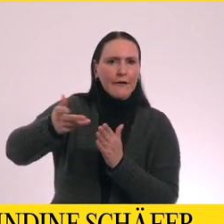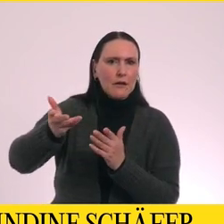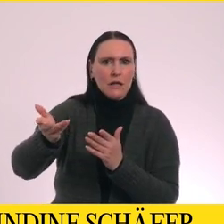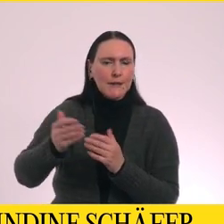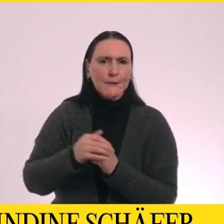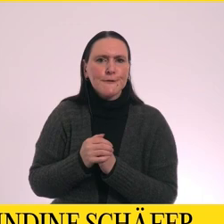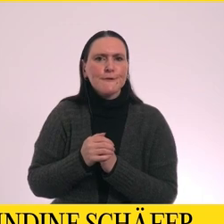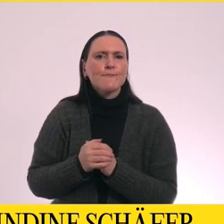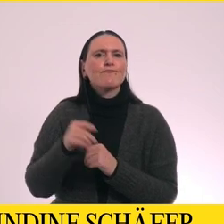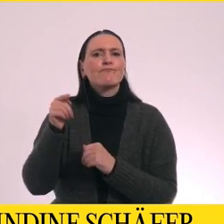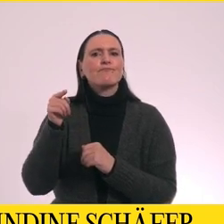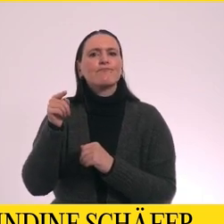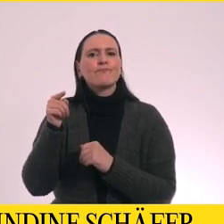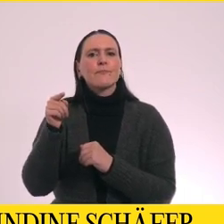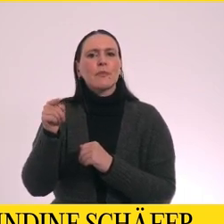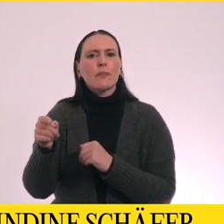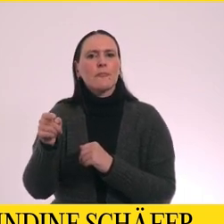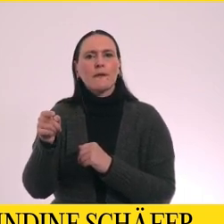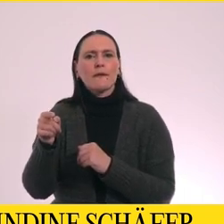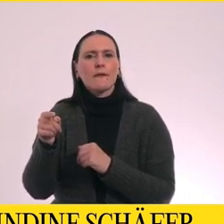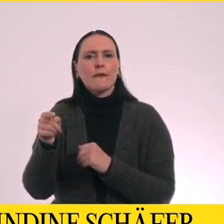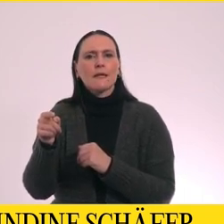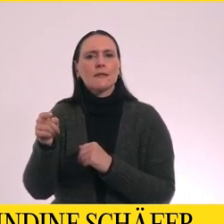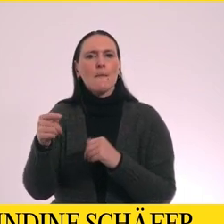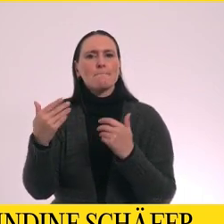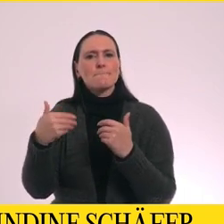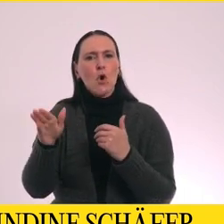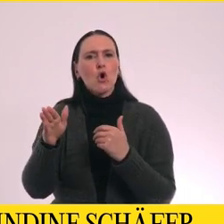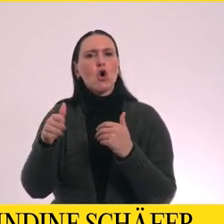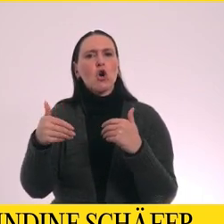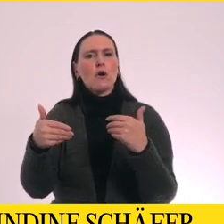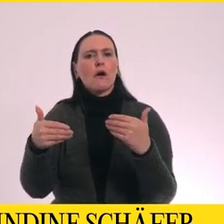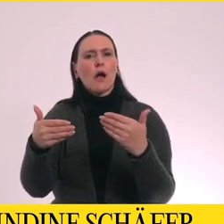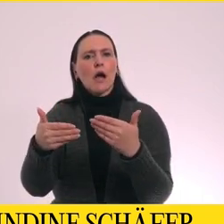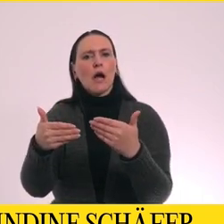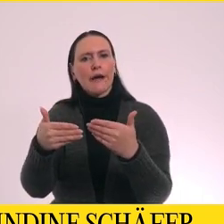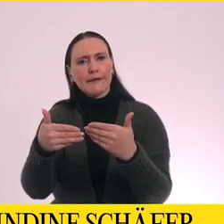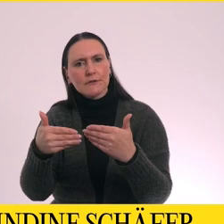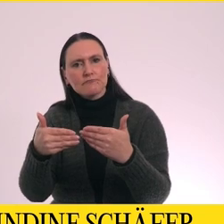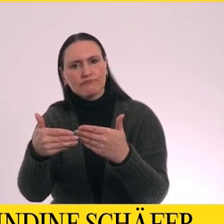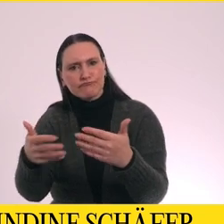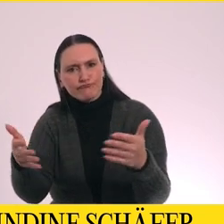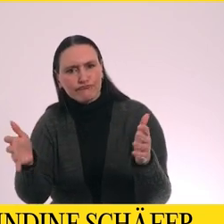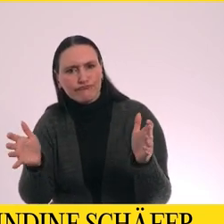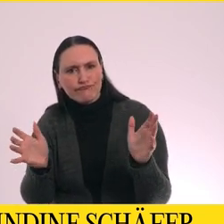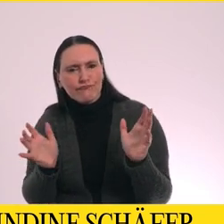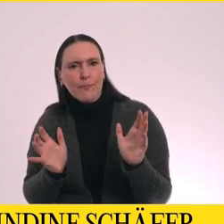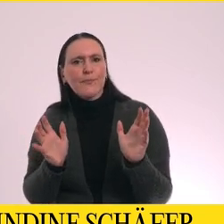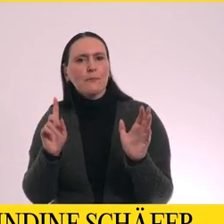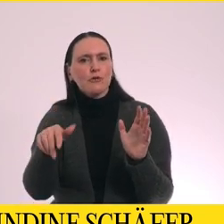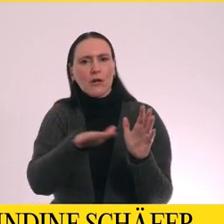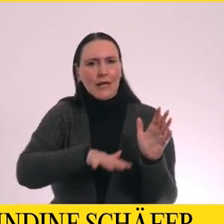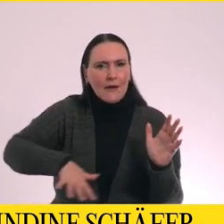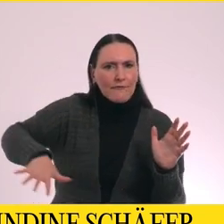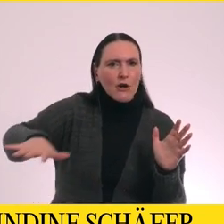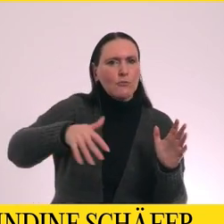no boundaries. It operates on the basis of fixing environments and